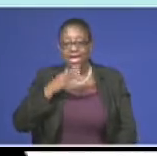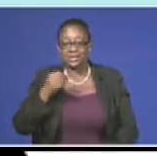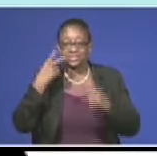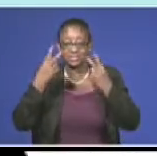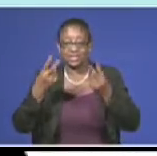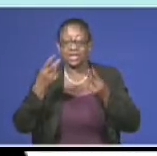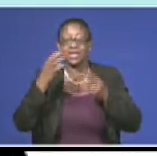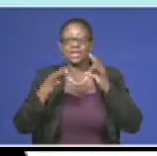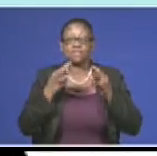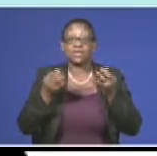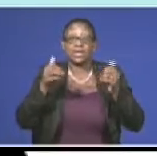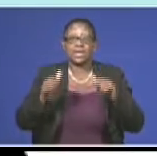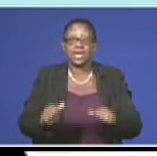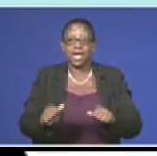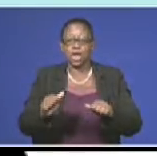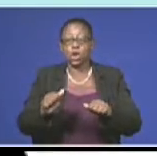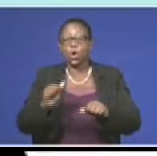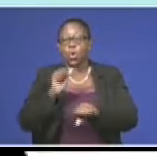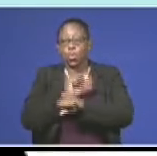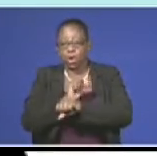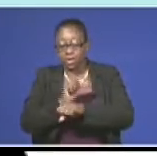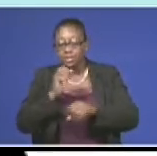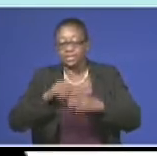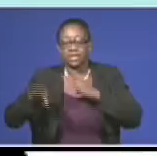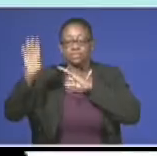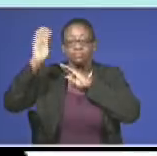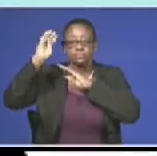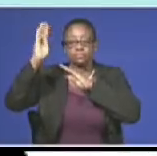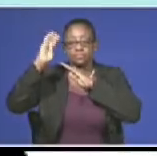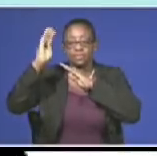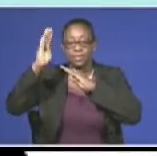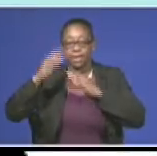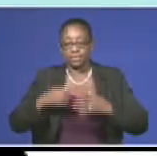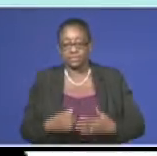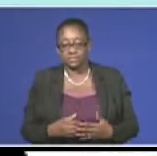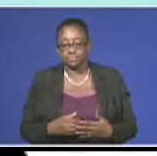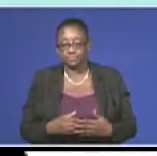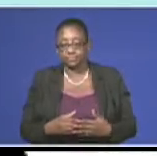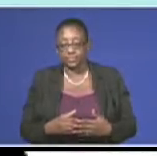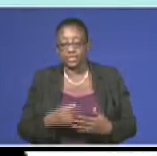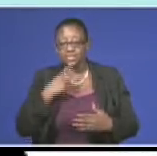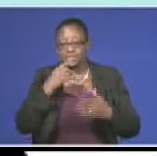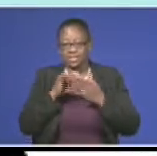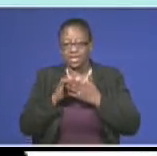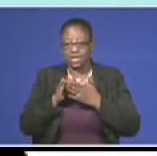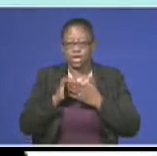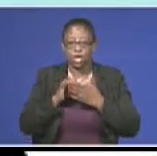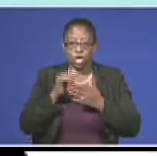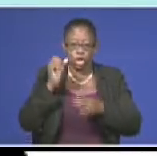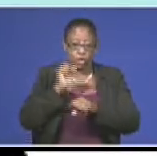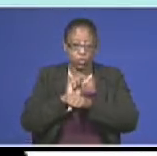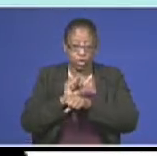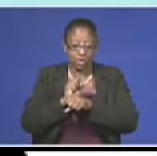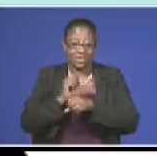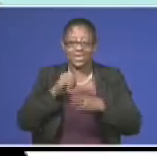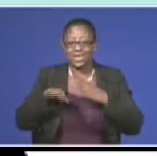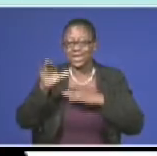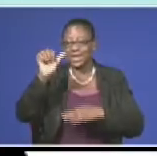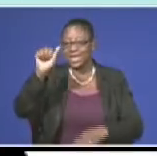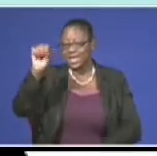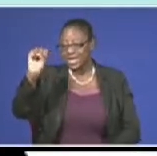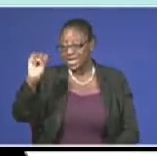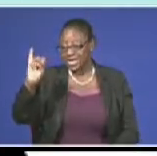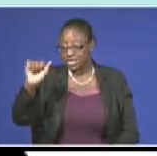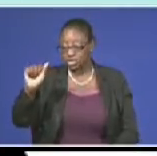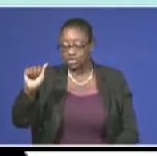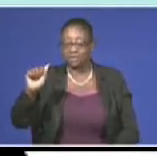the Bahamas, because what we have adopted is the toolkit that I've worked on over the last 15 years in Southeast Asia. So we need to tweak